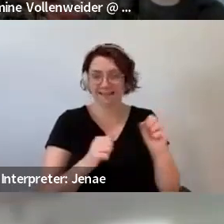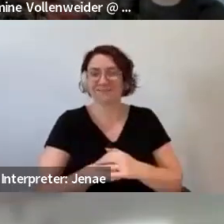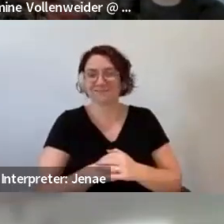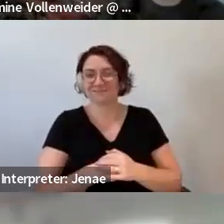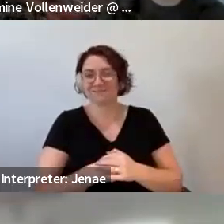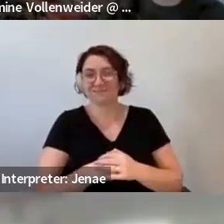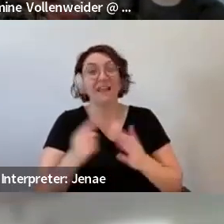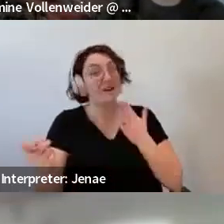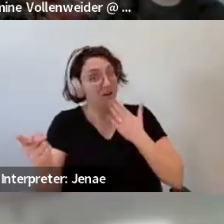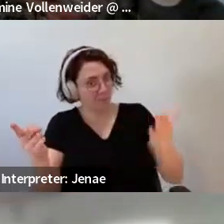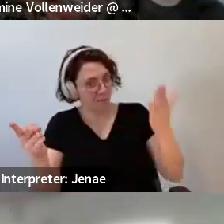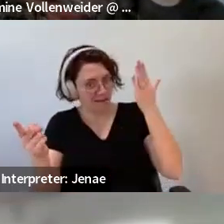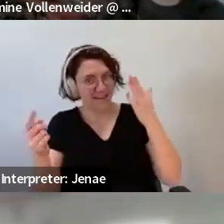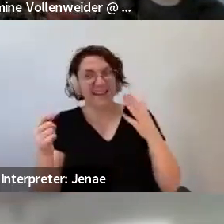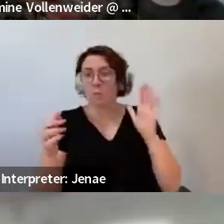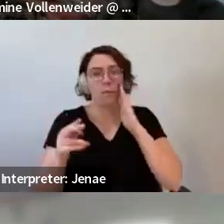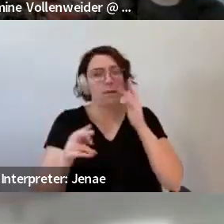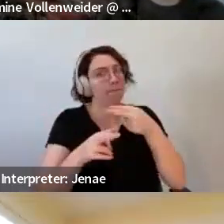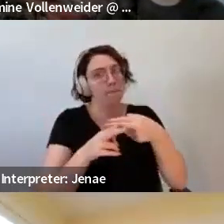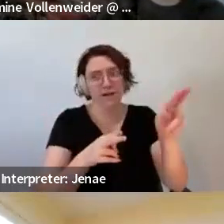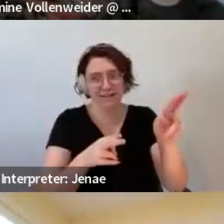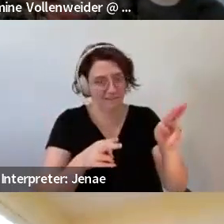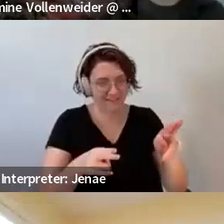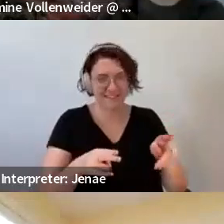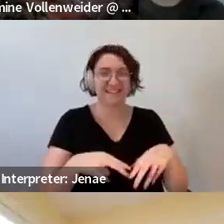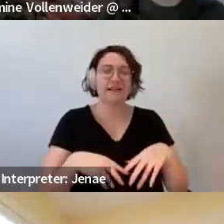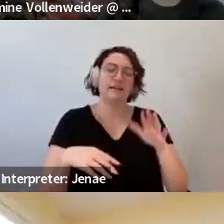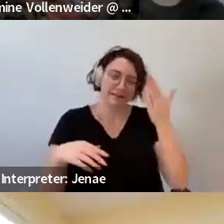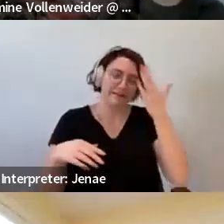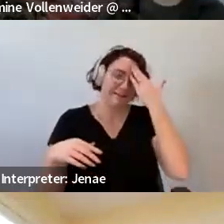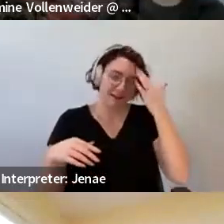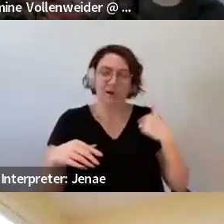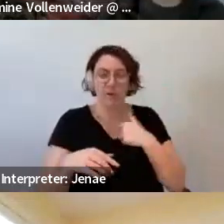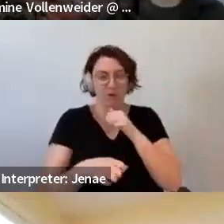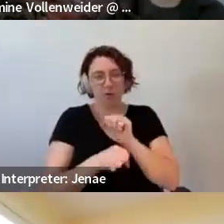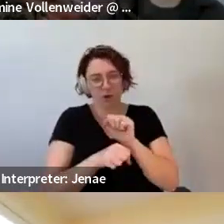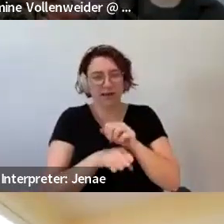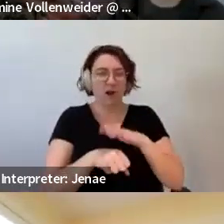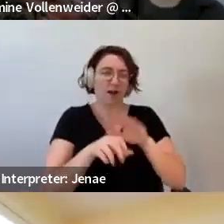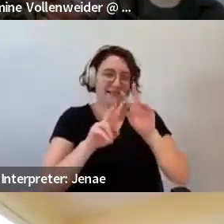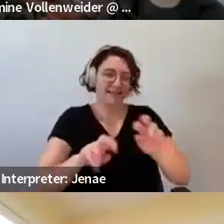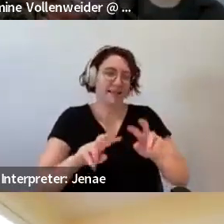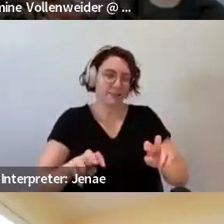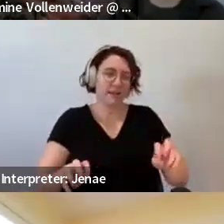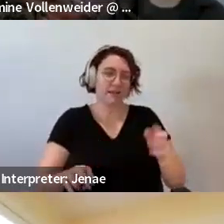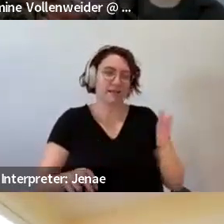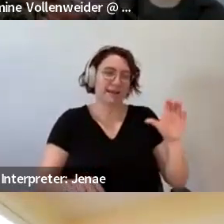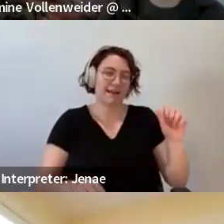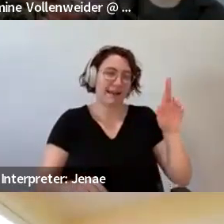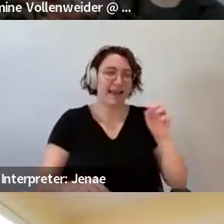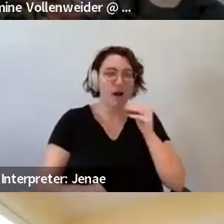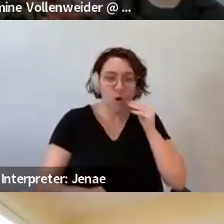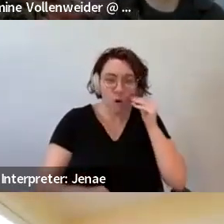morning. It'll be pretty brief. So, as you all know, we were working on doing assessments at our care homes, day